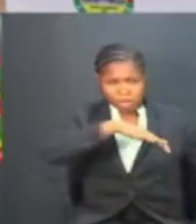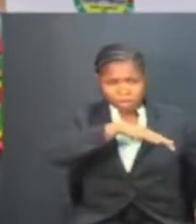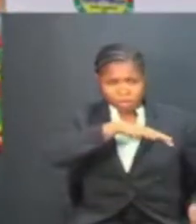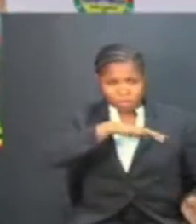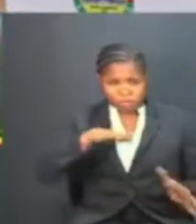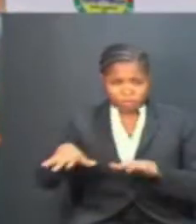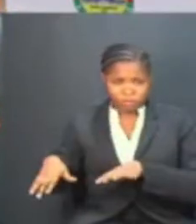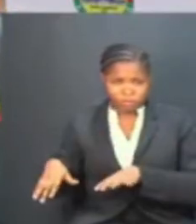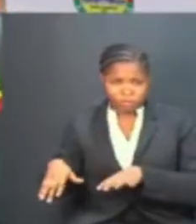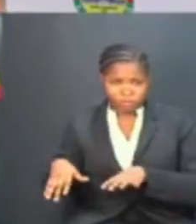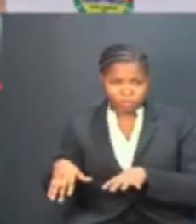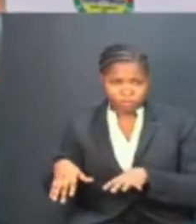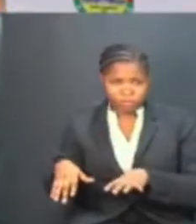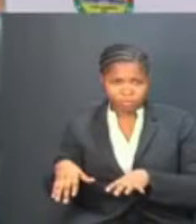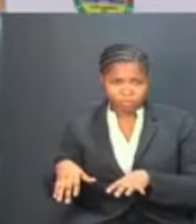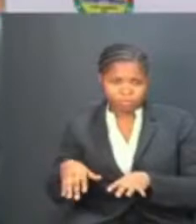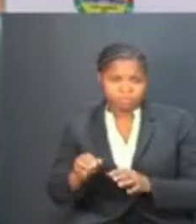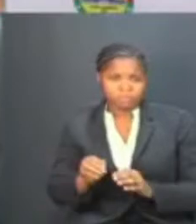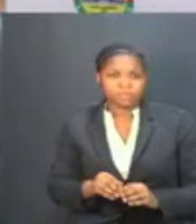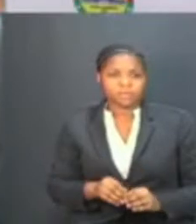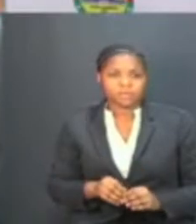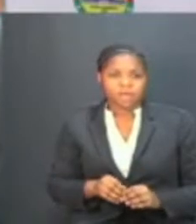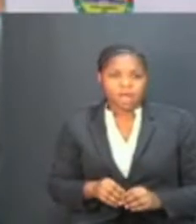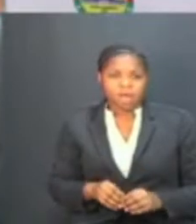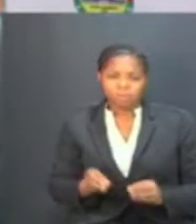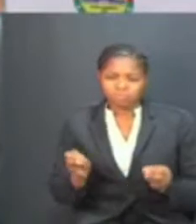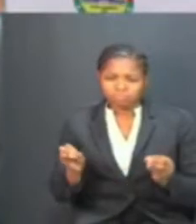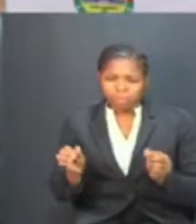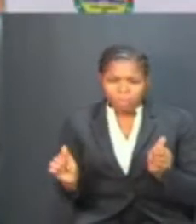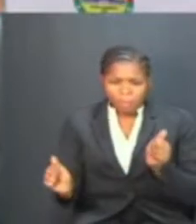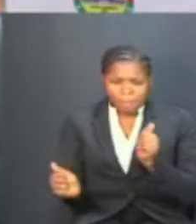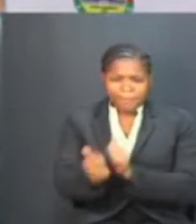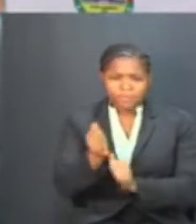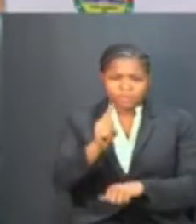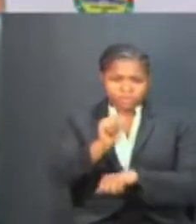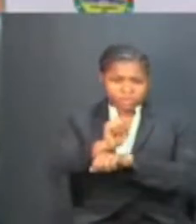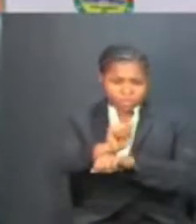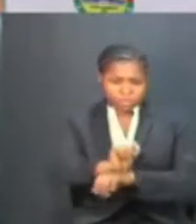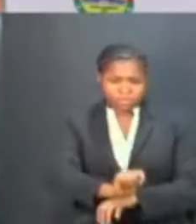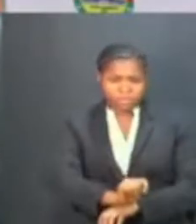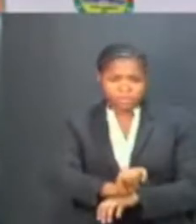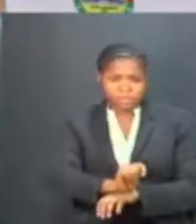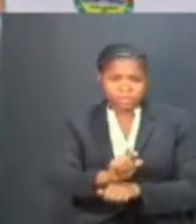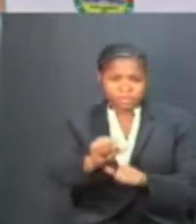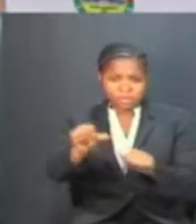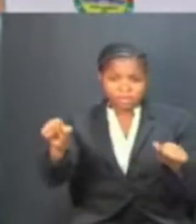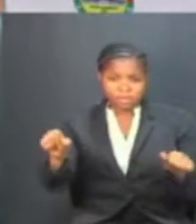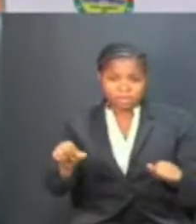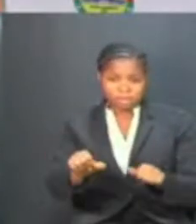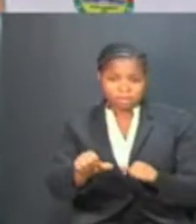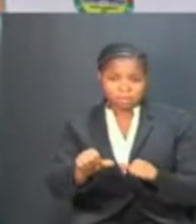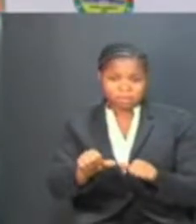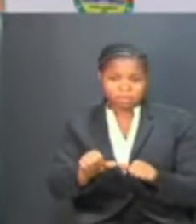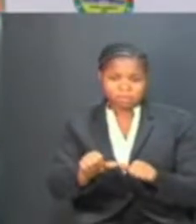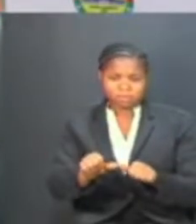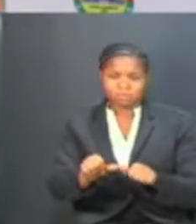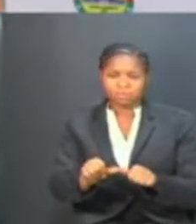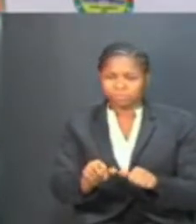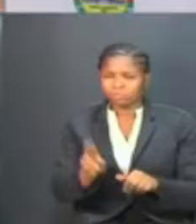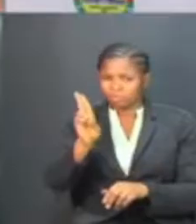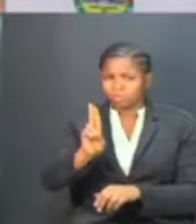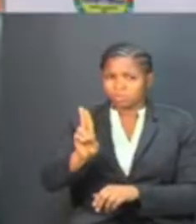covers a lot of traditional areas for their own cultural purposes. Mr.